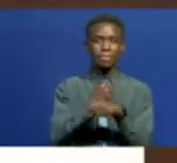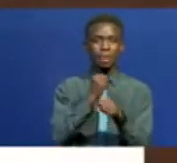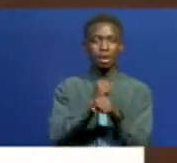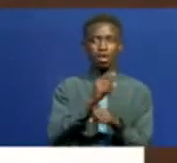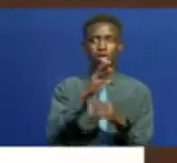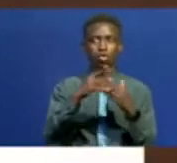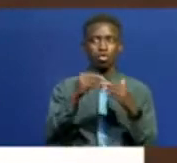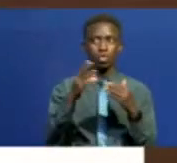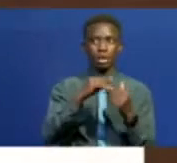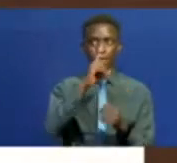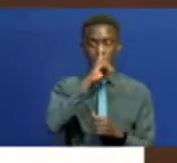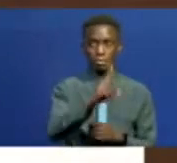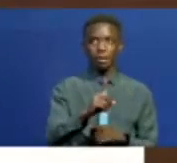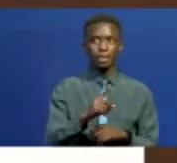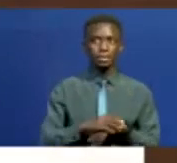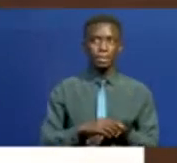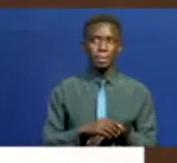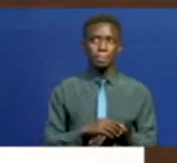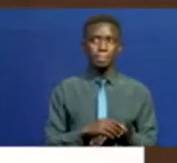The G2G